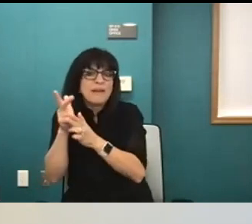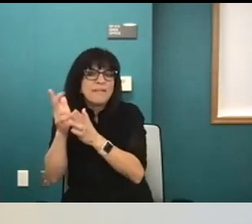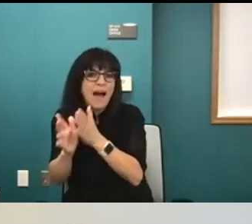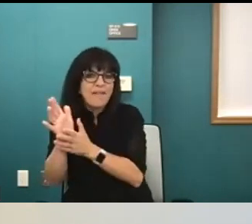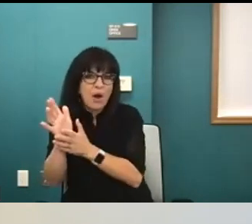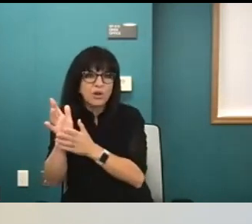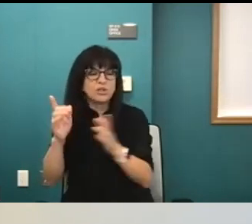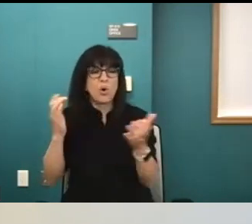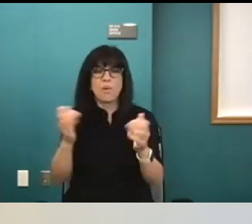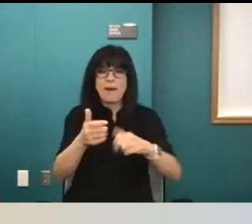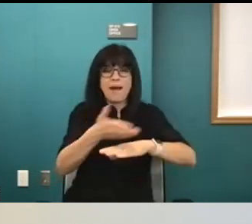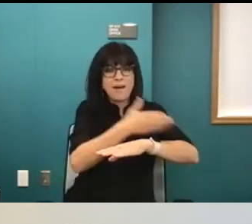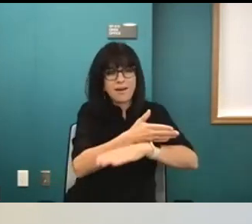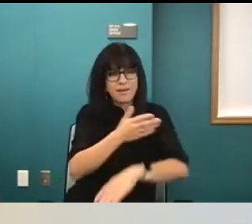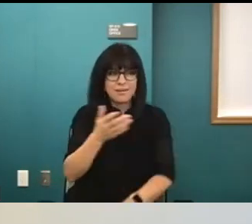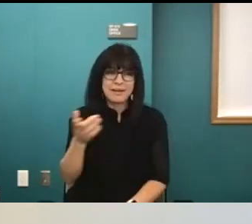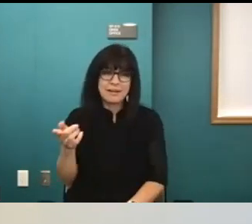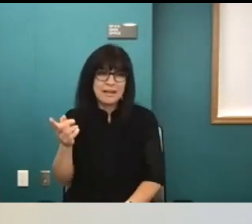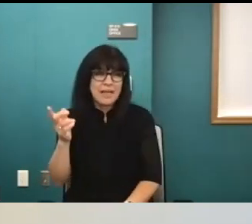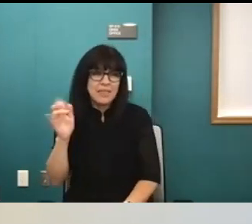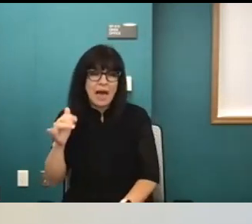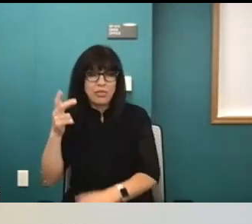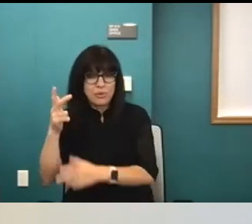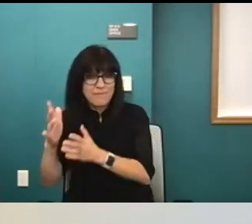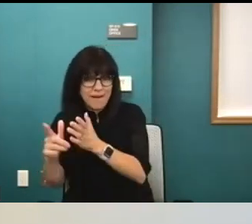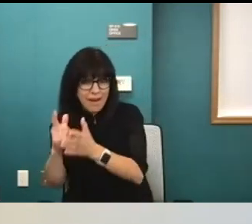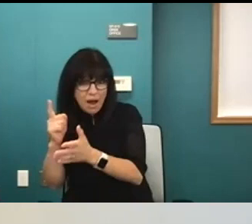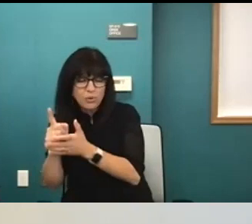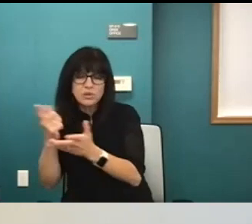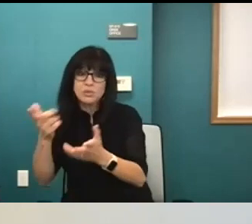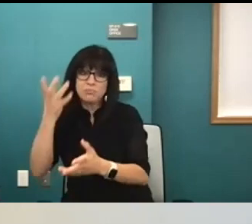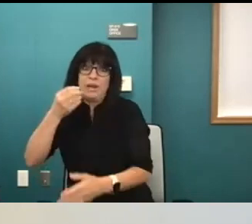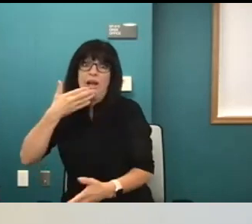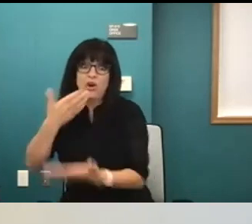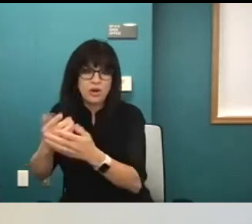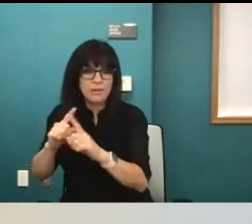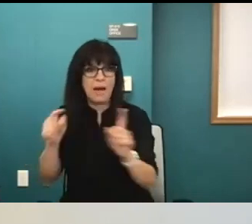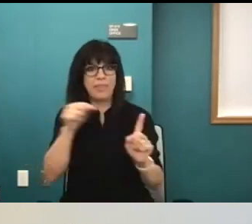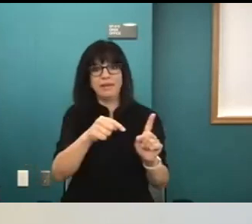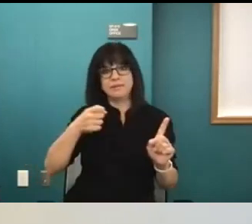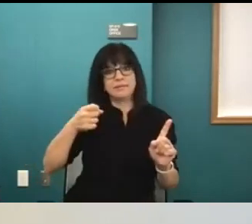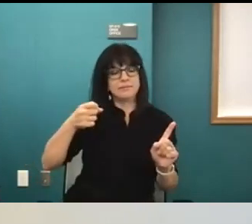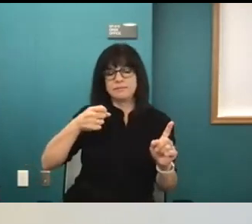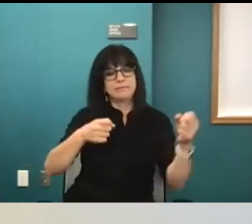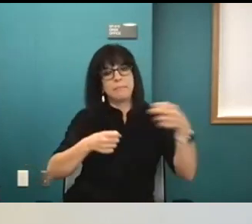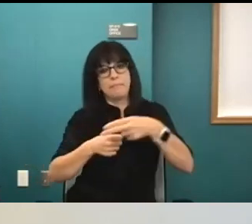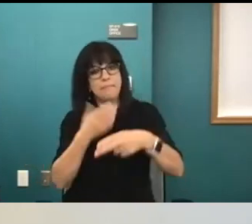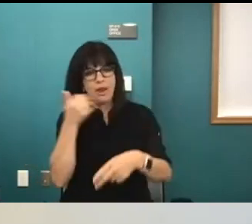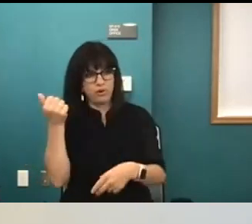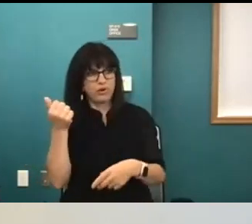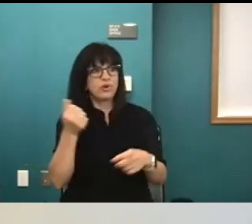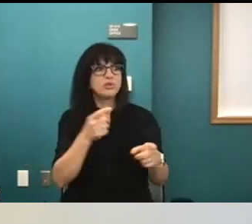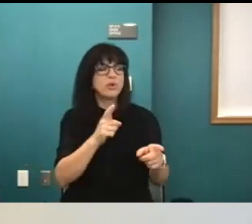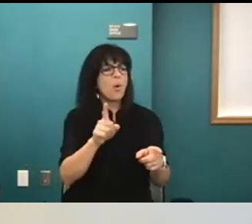was pretty good. That's me being pretty generous of that time. So I had a really good a really